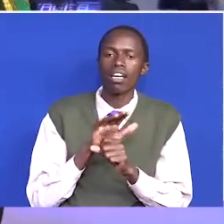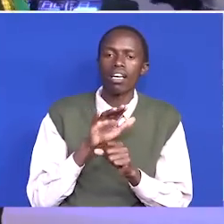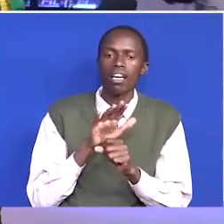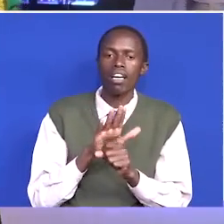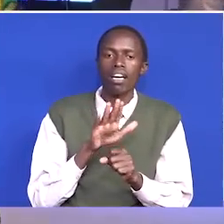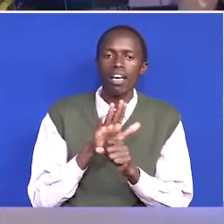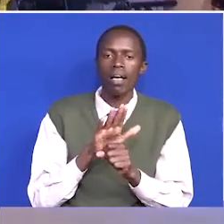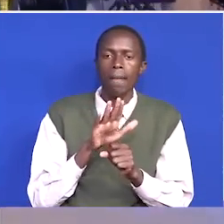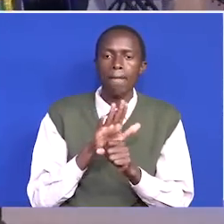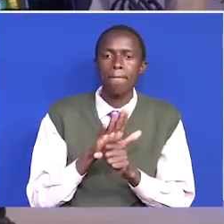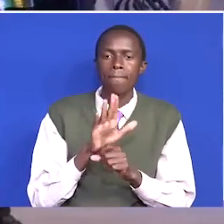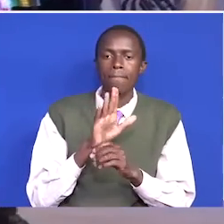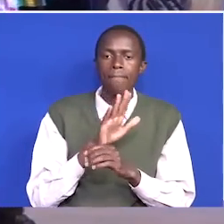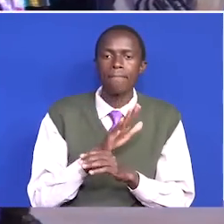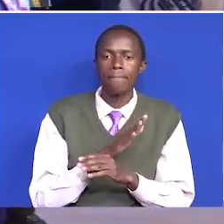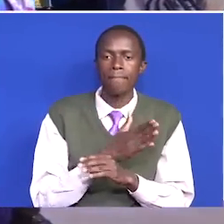sana.